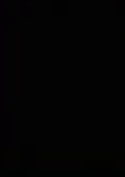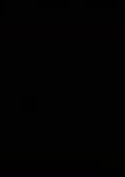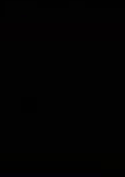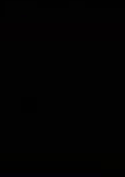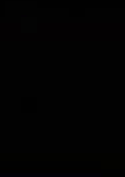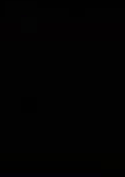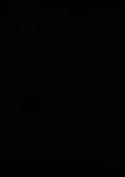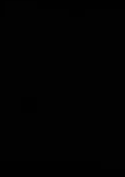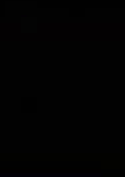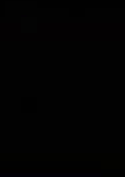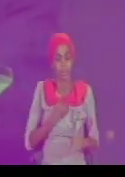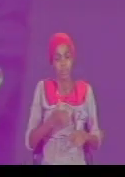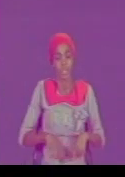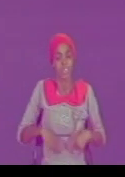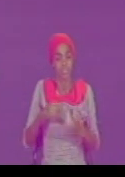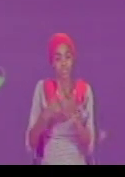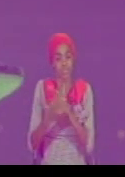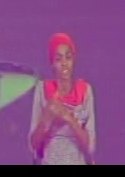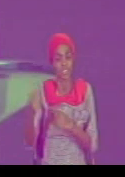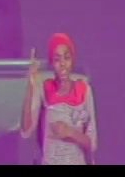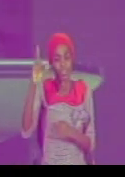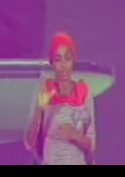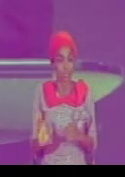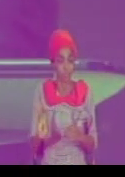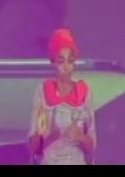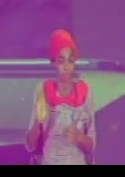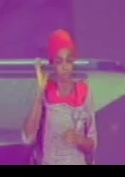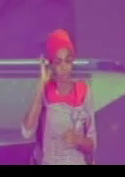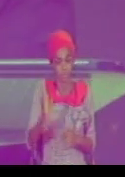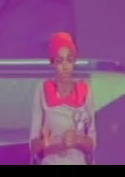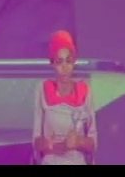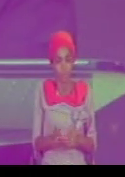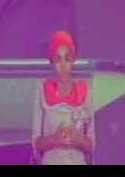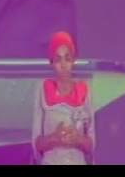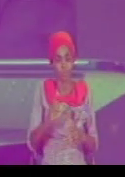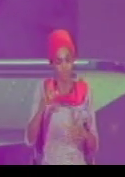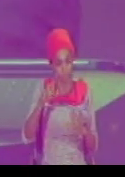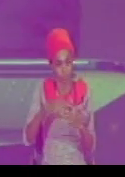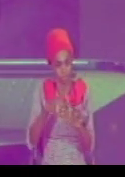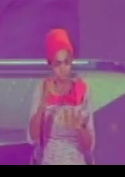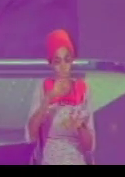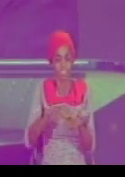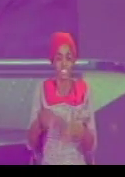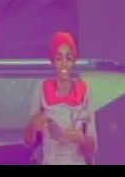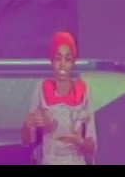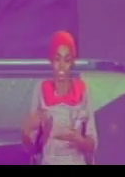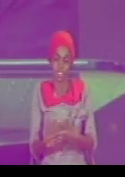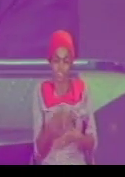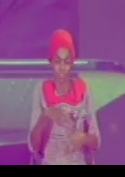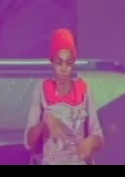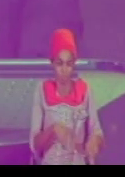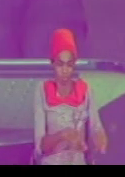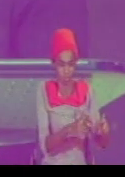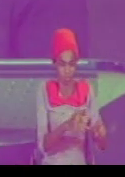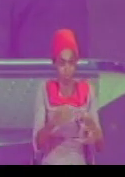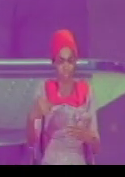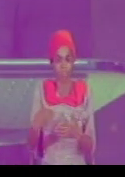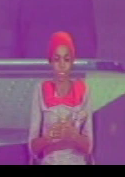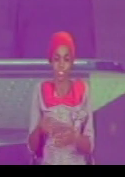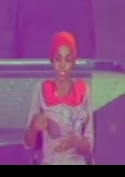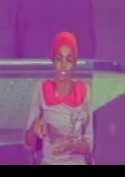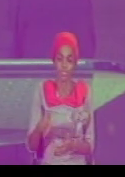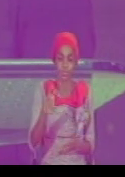Today, we'll start you on a new road, on a new journey, with a